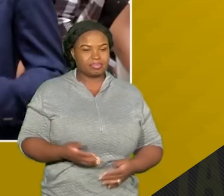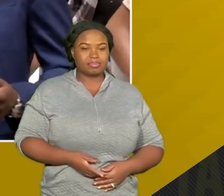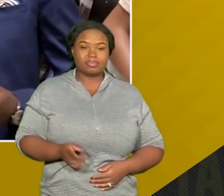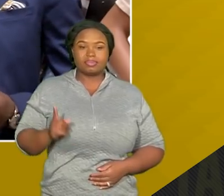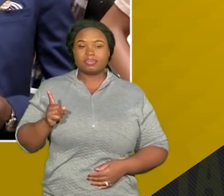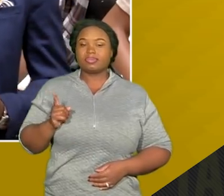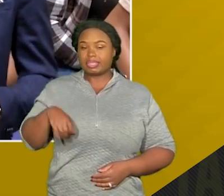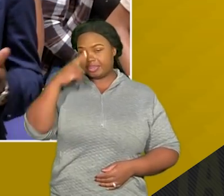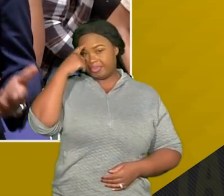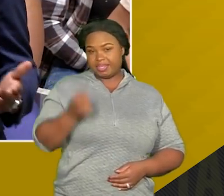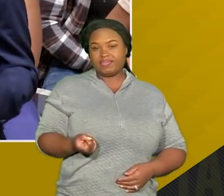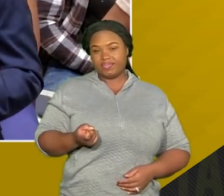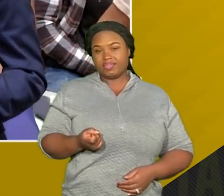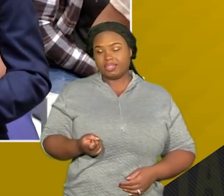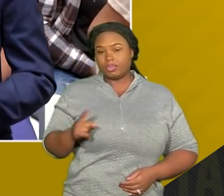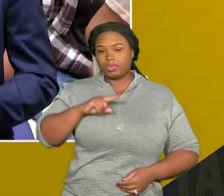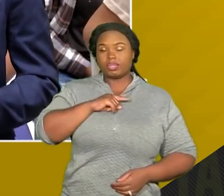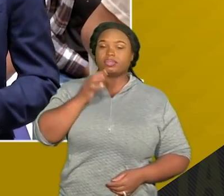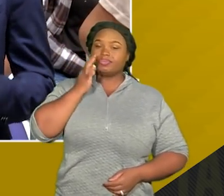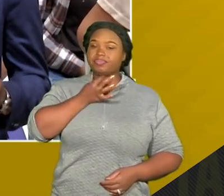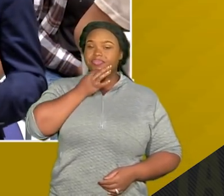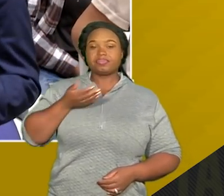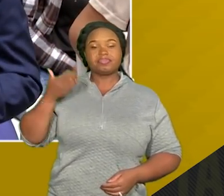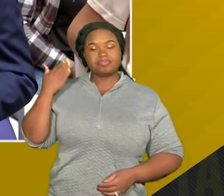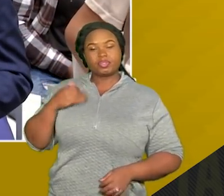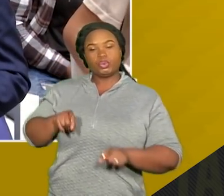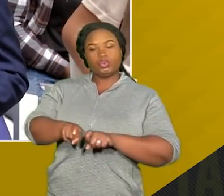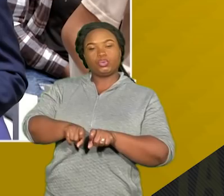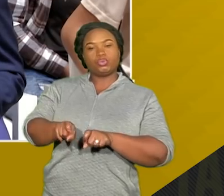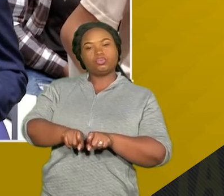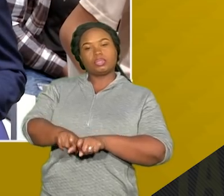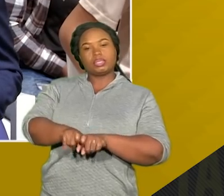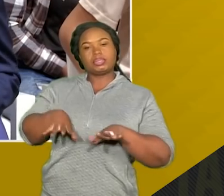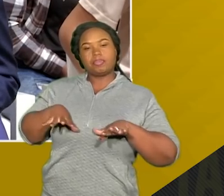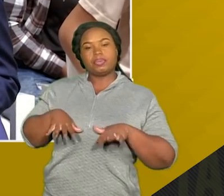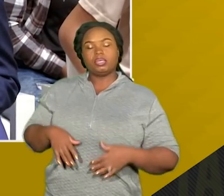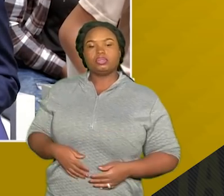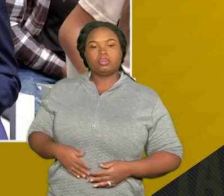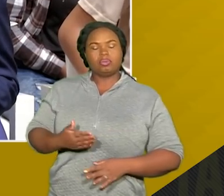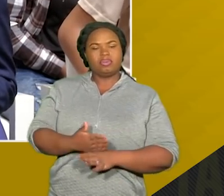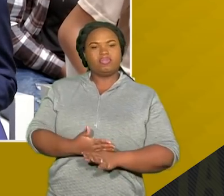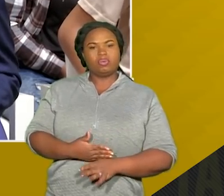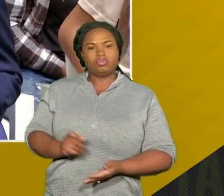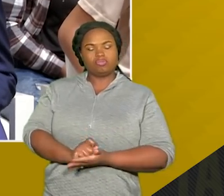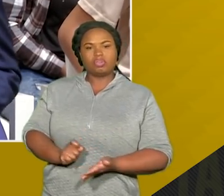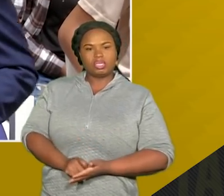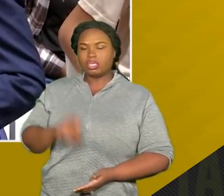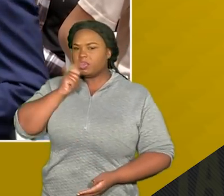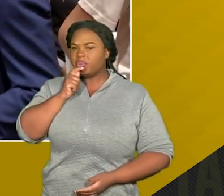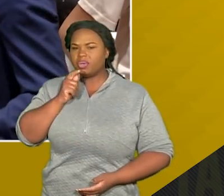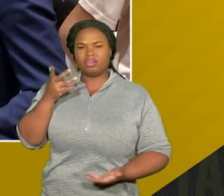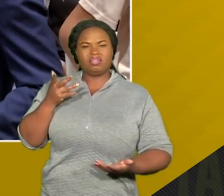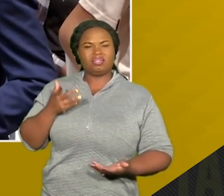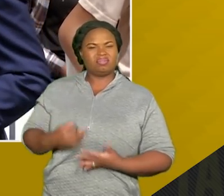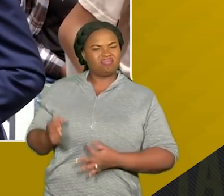unanamhla ukholela kuthenini there was a time la khona masekusondela ama exams my sethi nje uyazama ukubhala bevule bemthakathi awusitshele